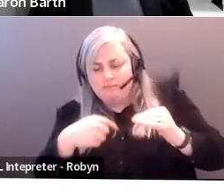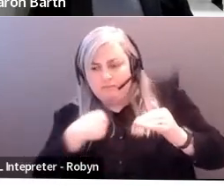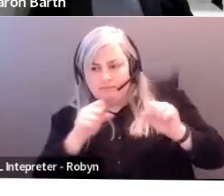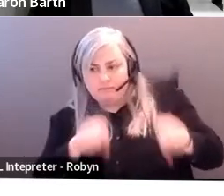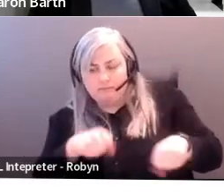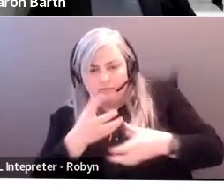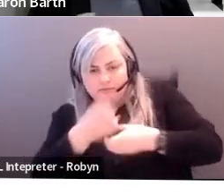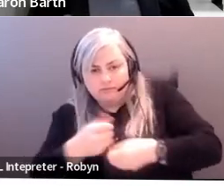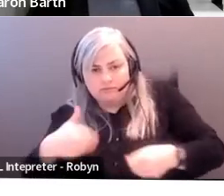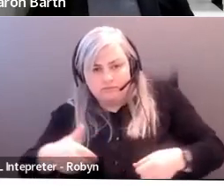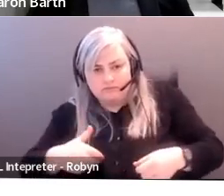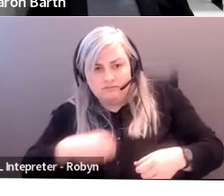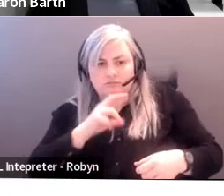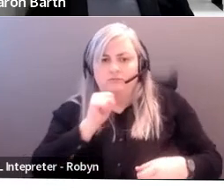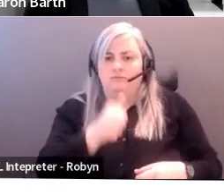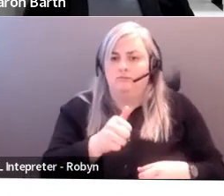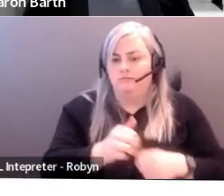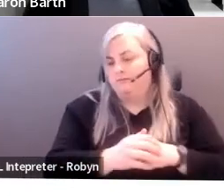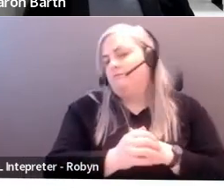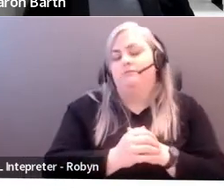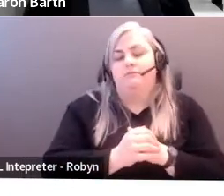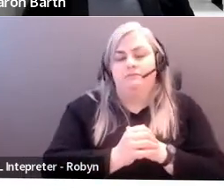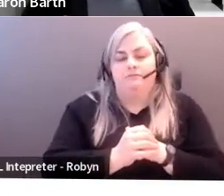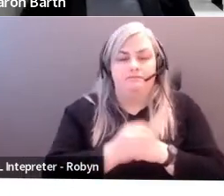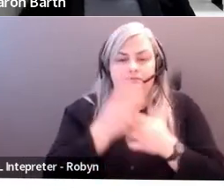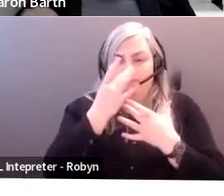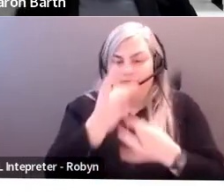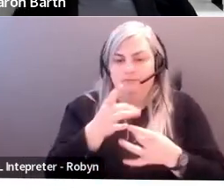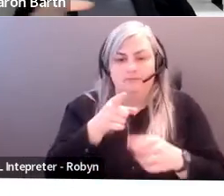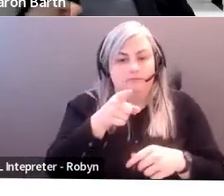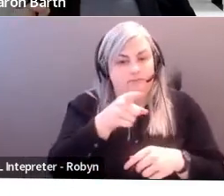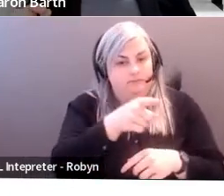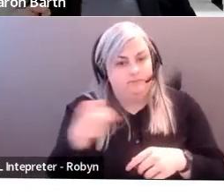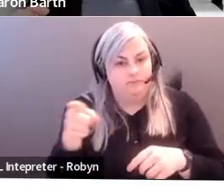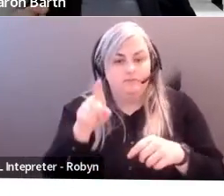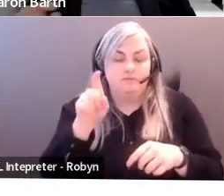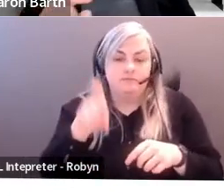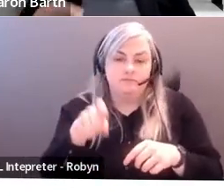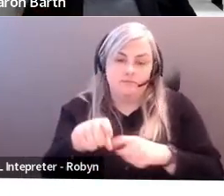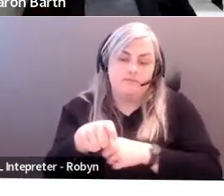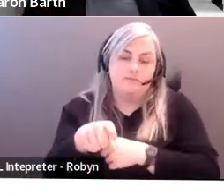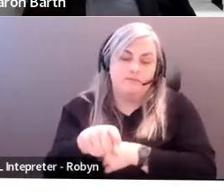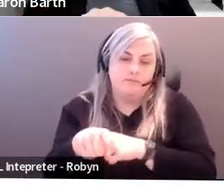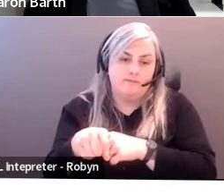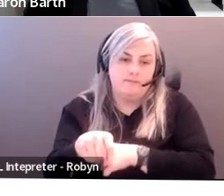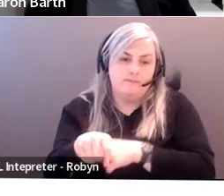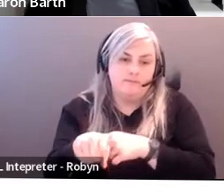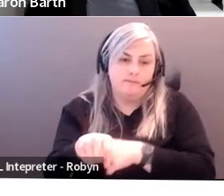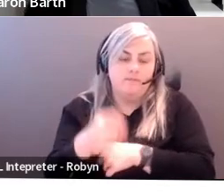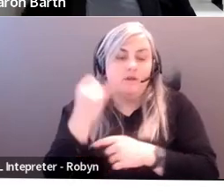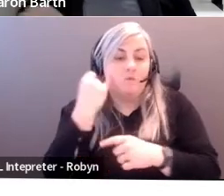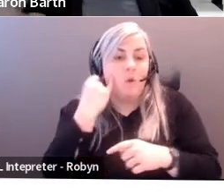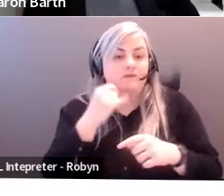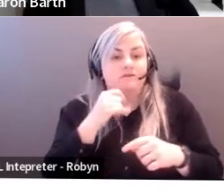And one interesting thing is, you should rely on when the answer to this is